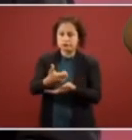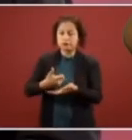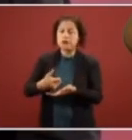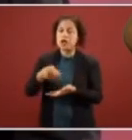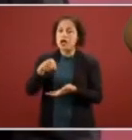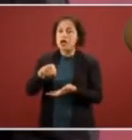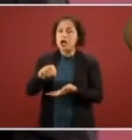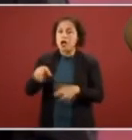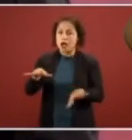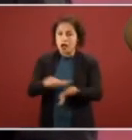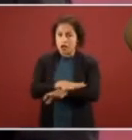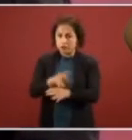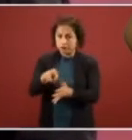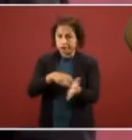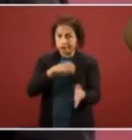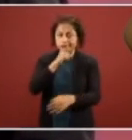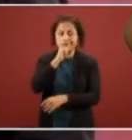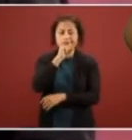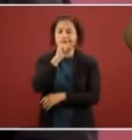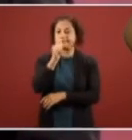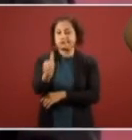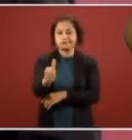Porque eso